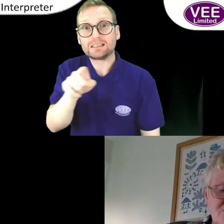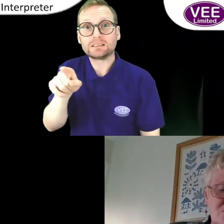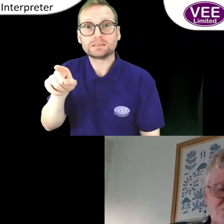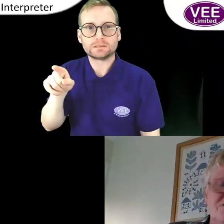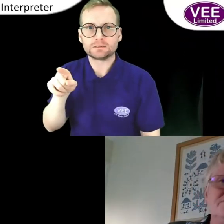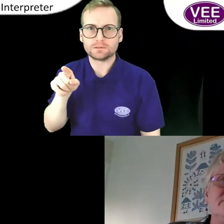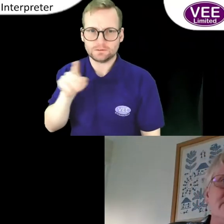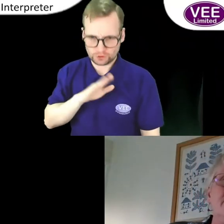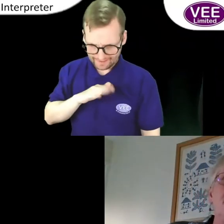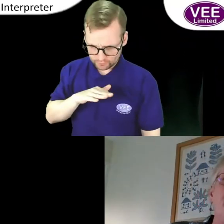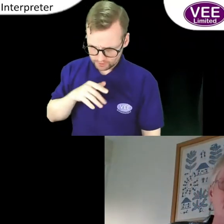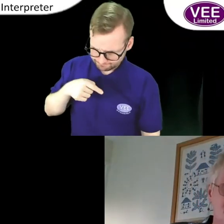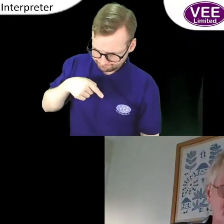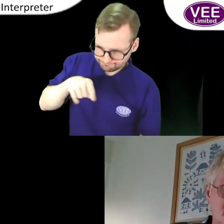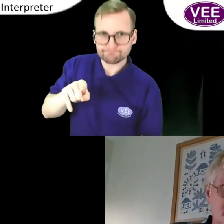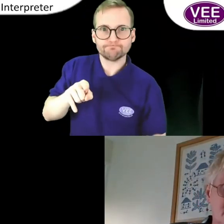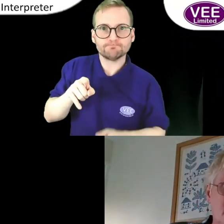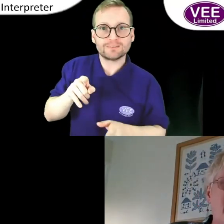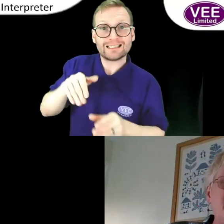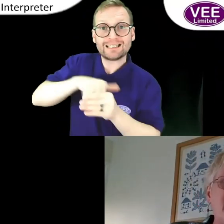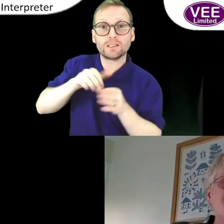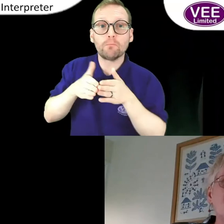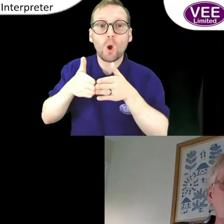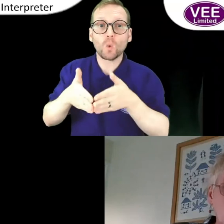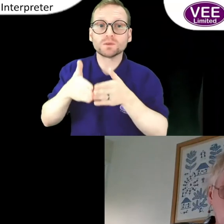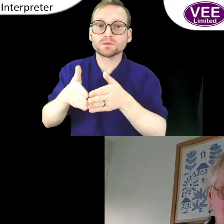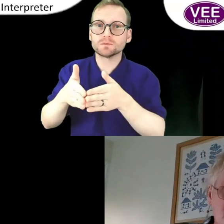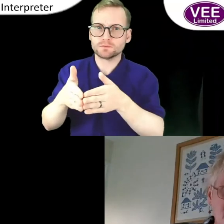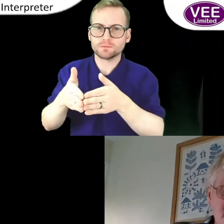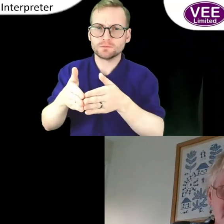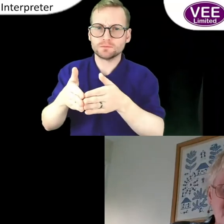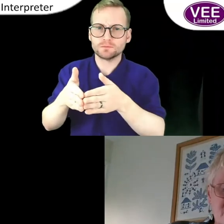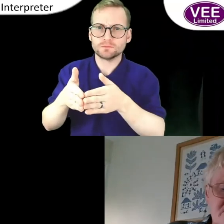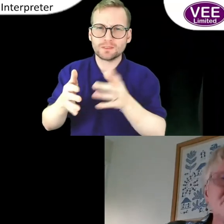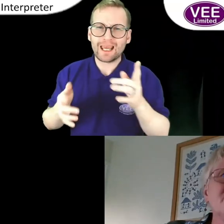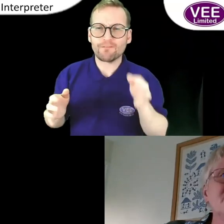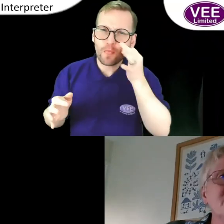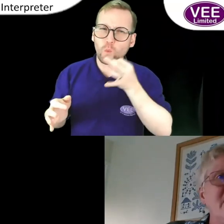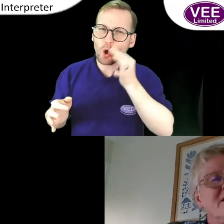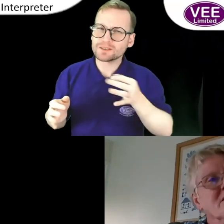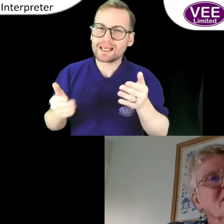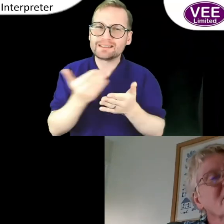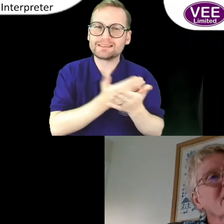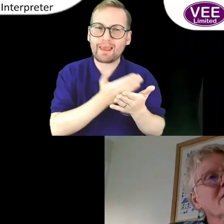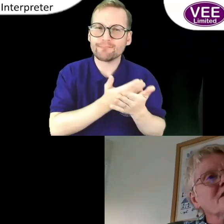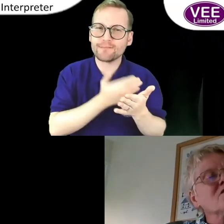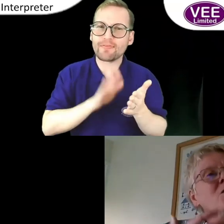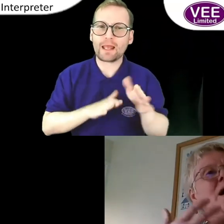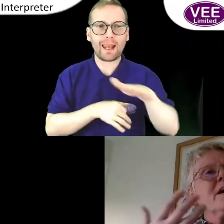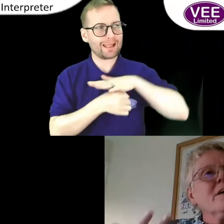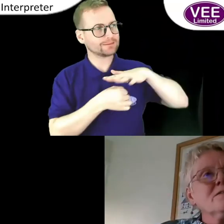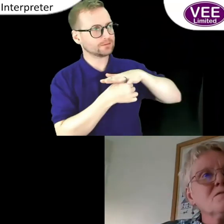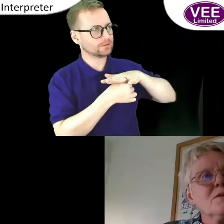puts their children in a boat unless the water is safer than the land." And that